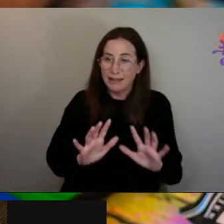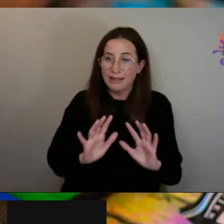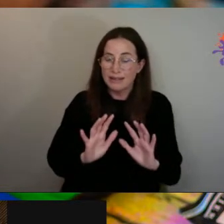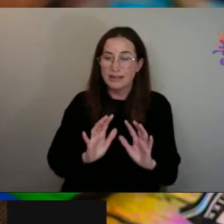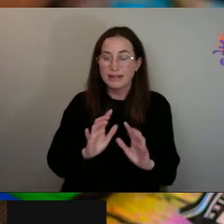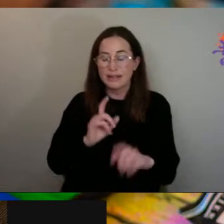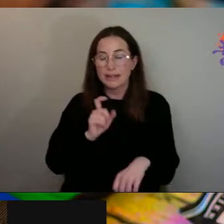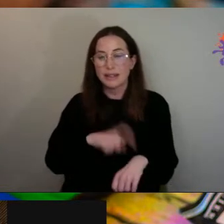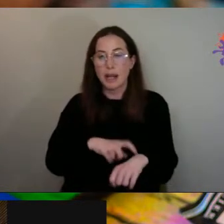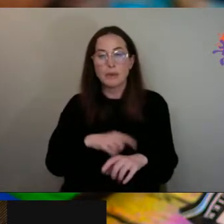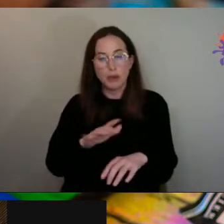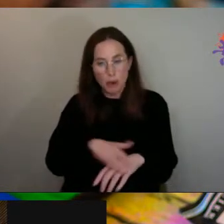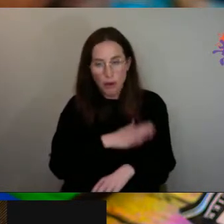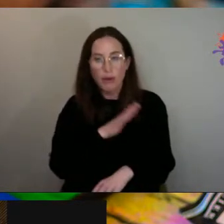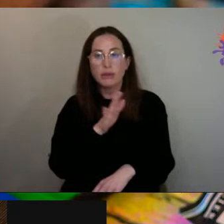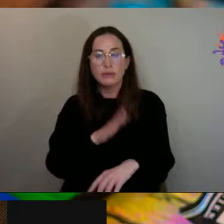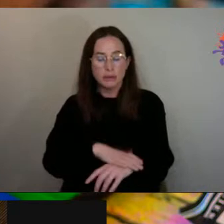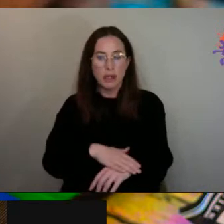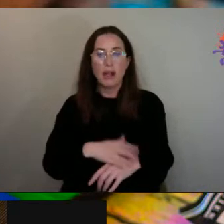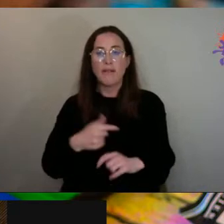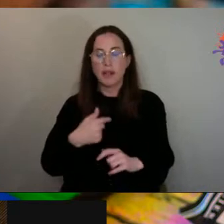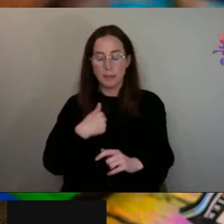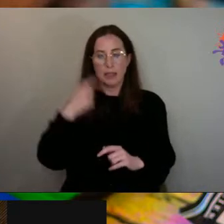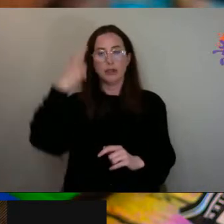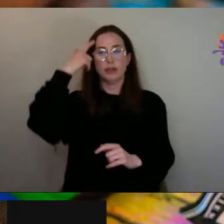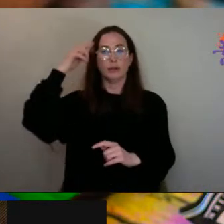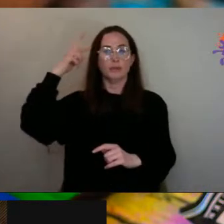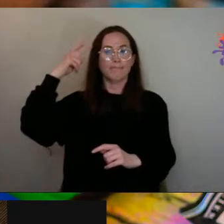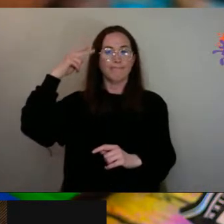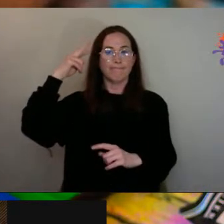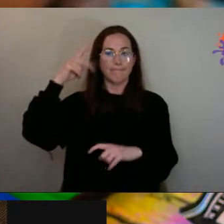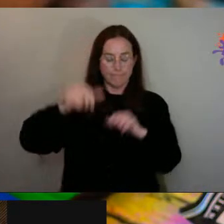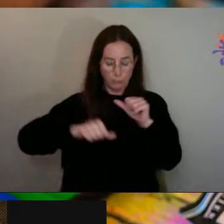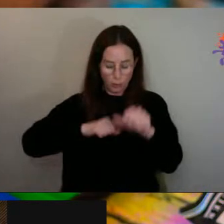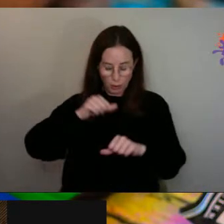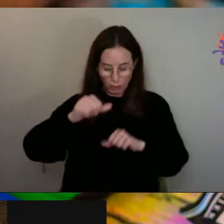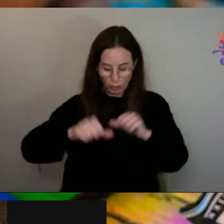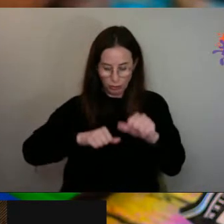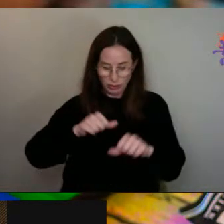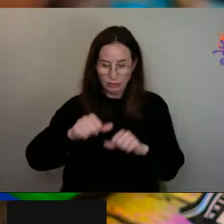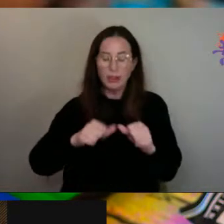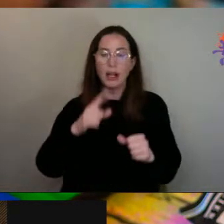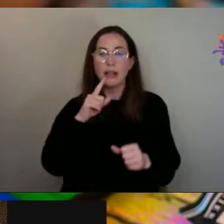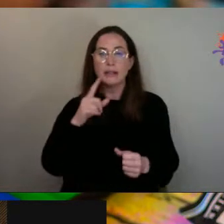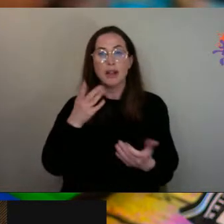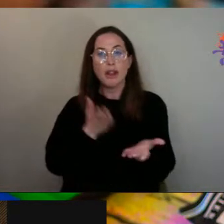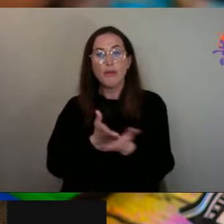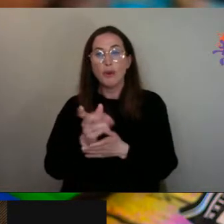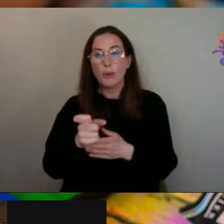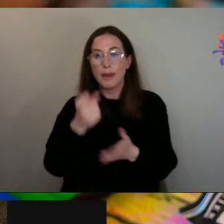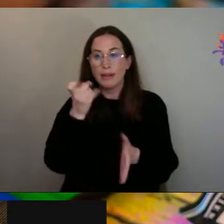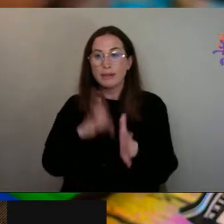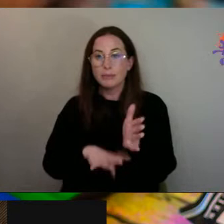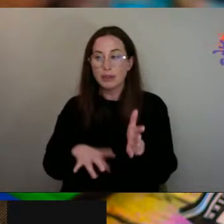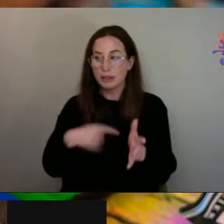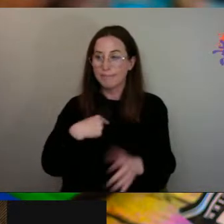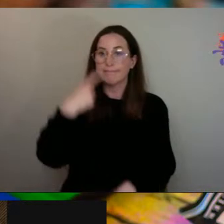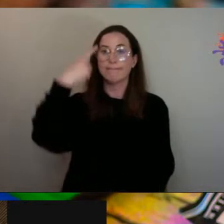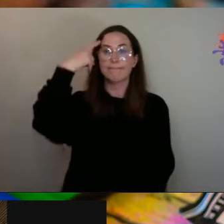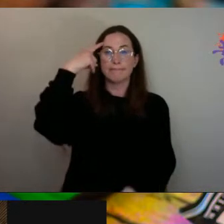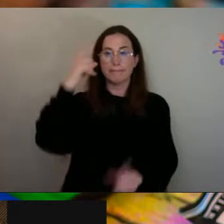it took a very long time for me to kind of be able to process that. And with that, a lot of what I realised was